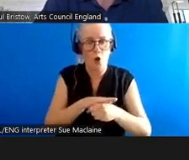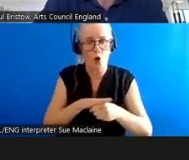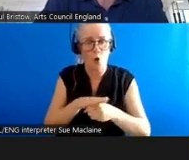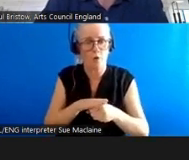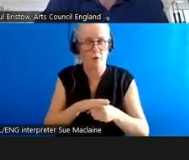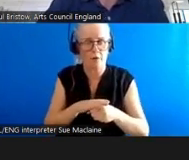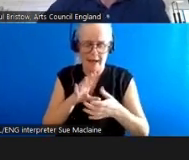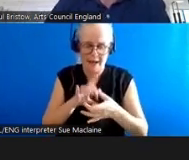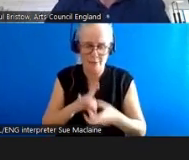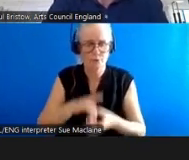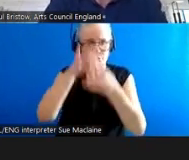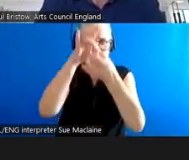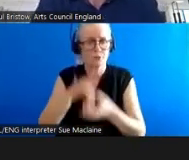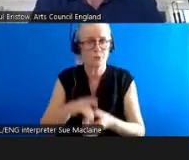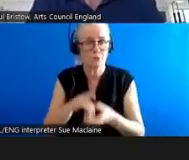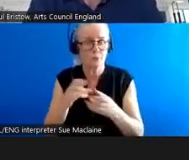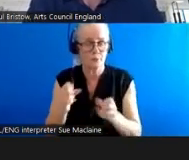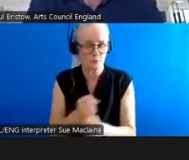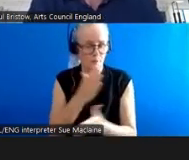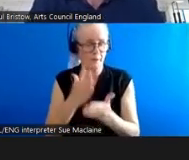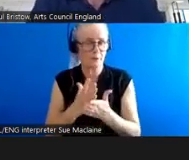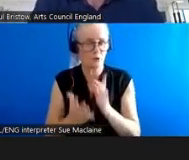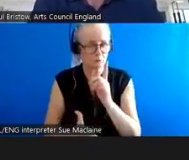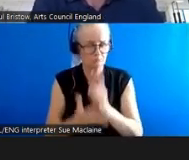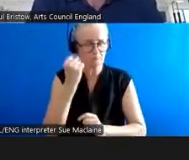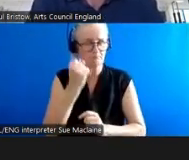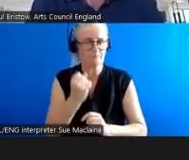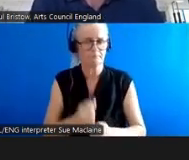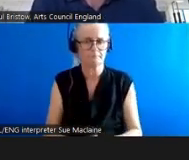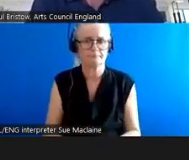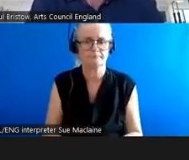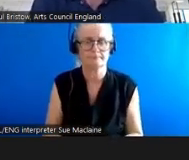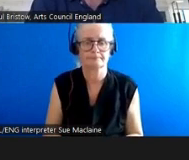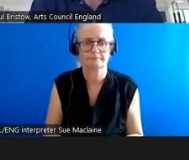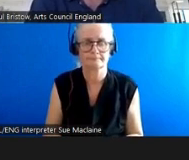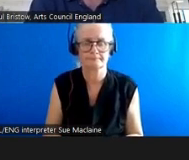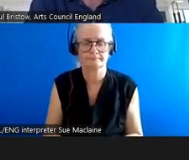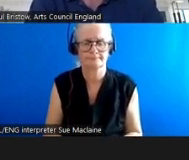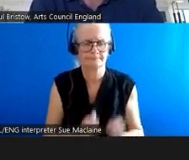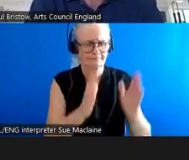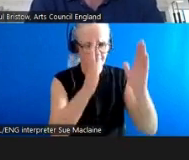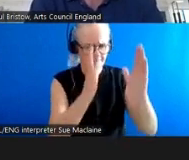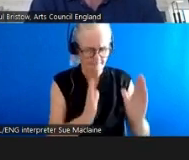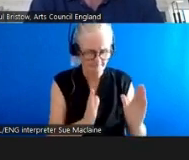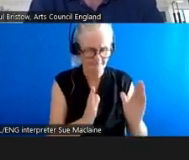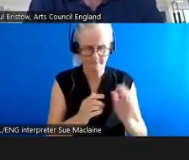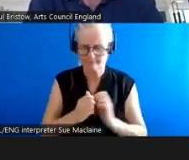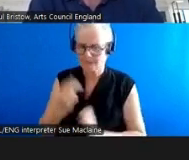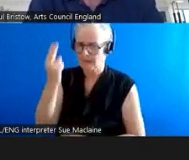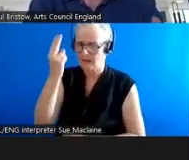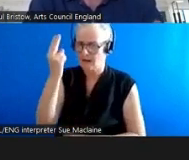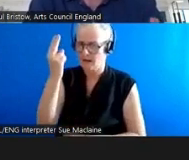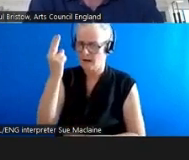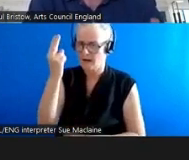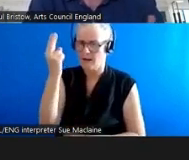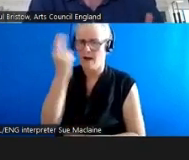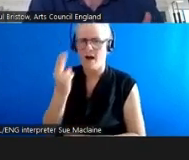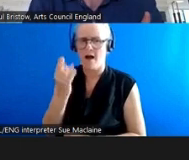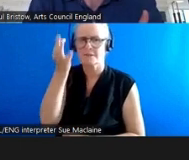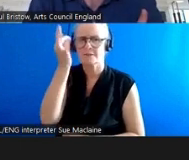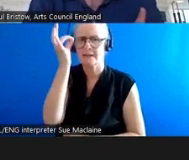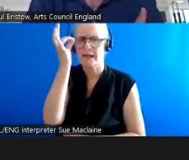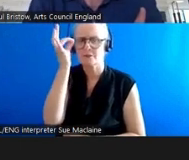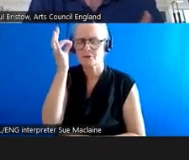effectively. And the Arts Council is thinking hard about how we need to change. Quick quote from the white